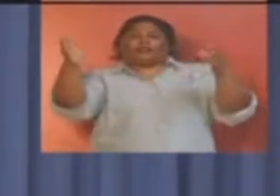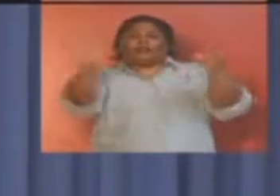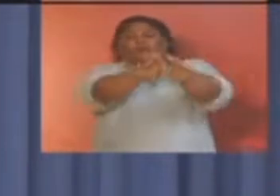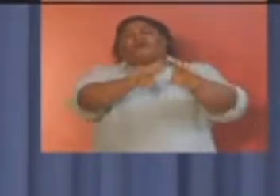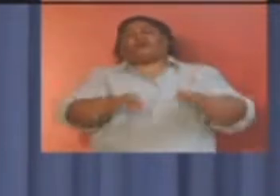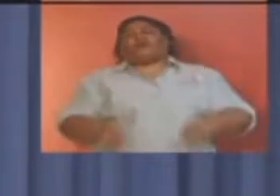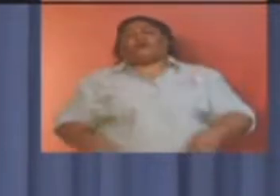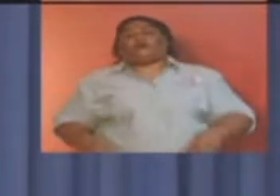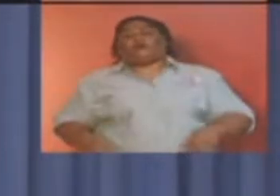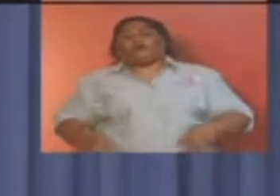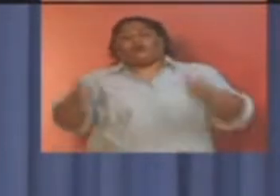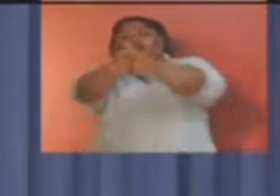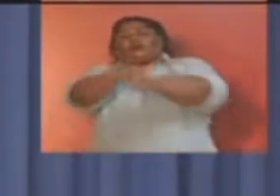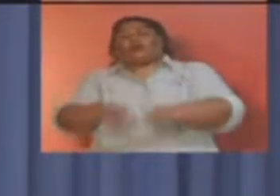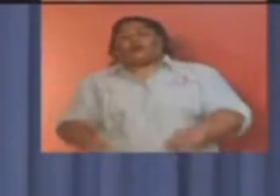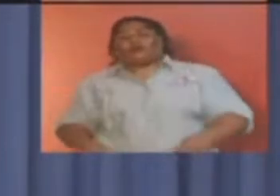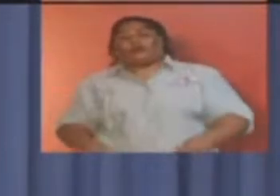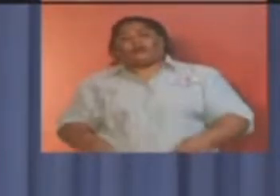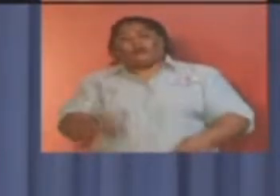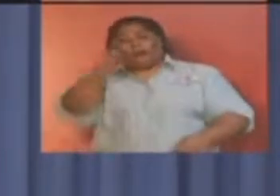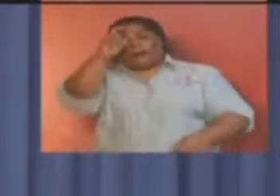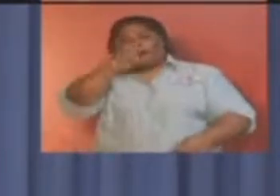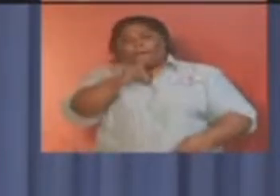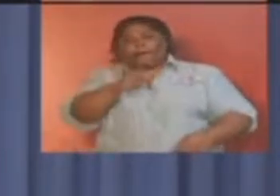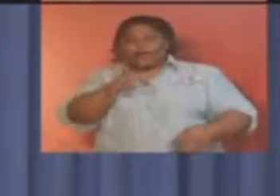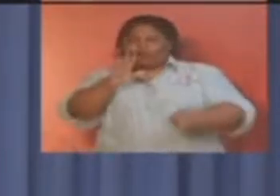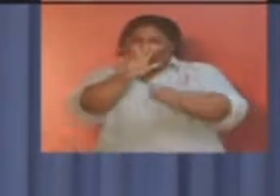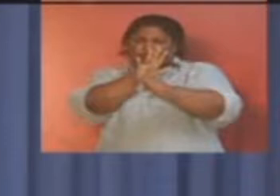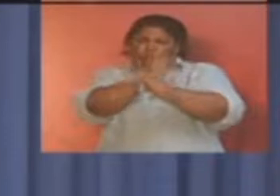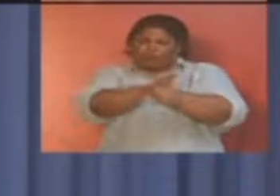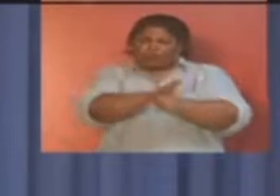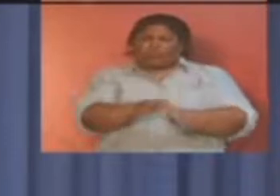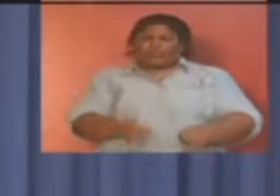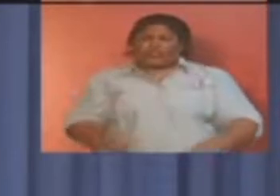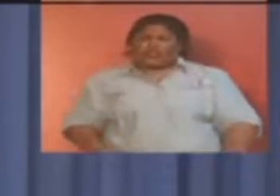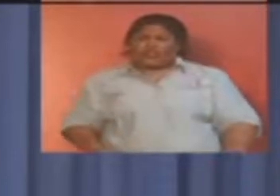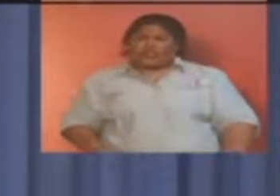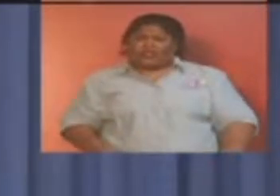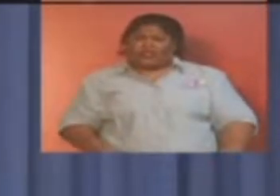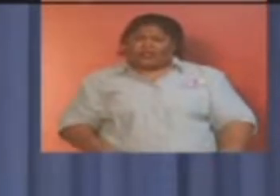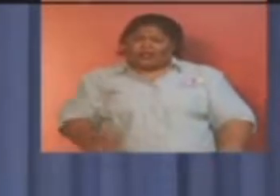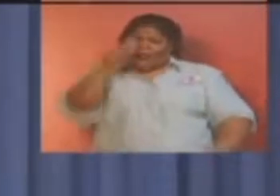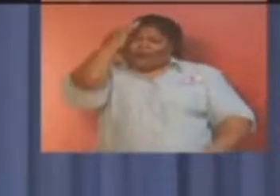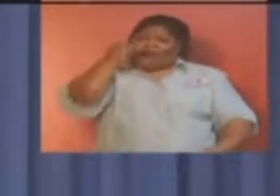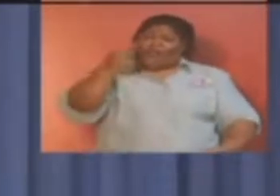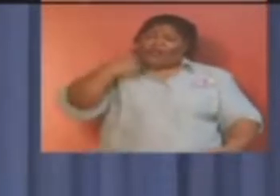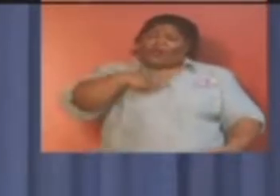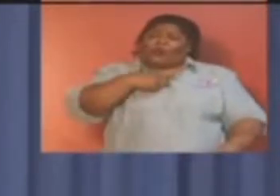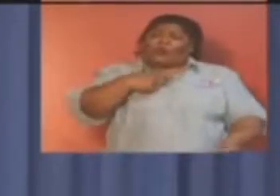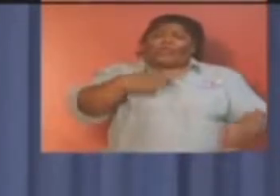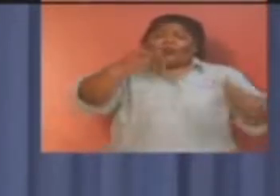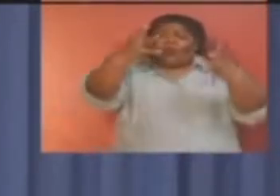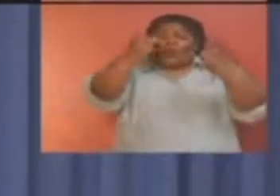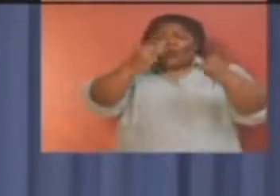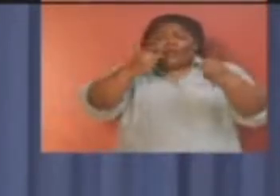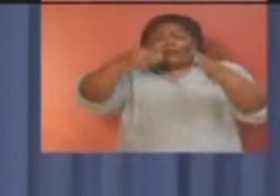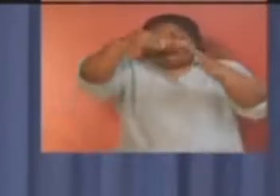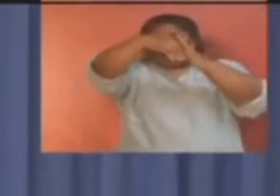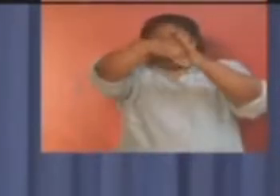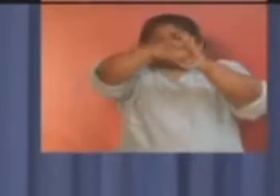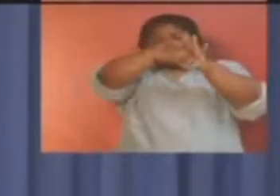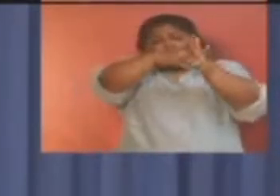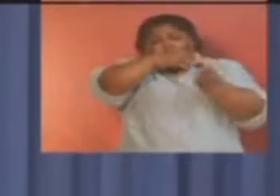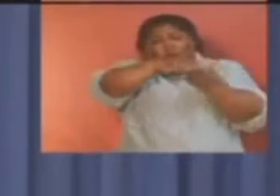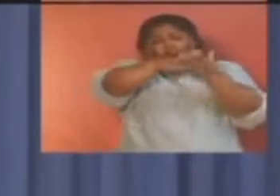enforcement. Hoping to be rescued from this situation by a dramatic turn in the behavior of